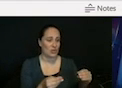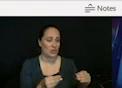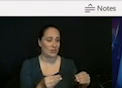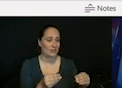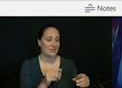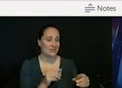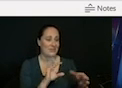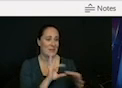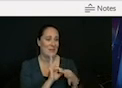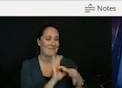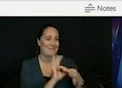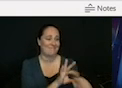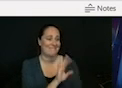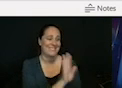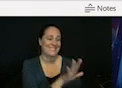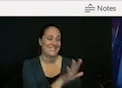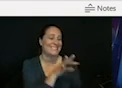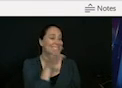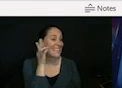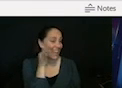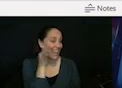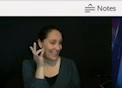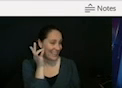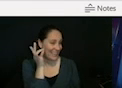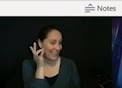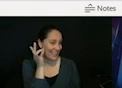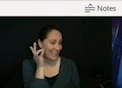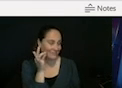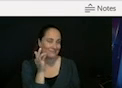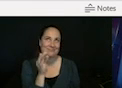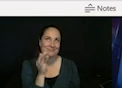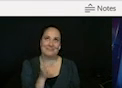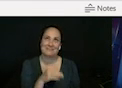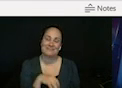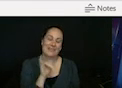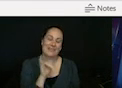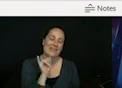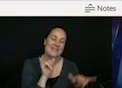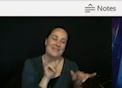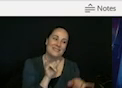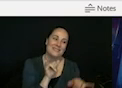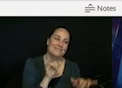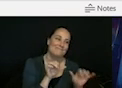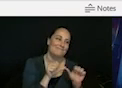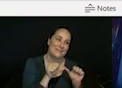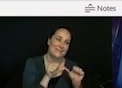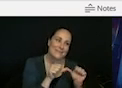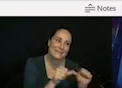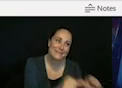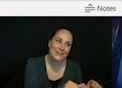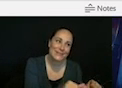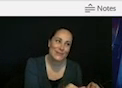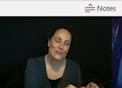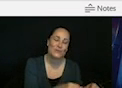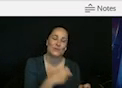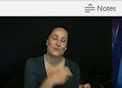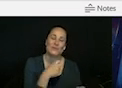Schrodinger's cat is still making trouble. And if you don't know what that is, go watch Big Bang Theory.